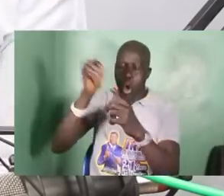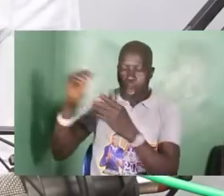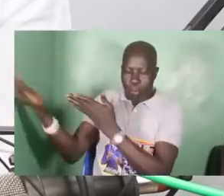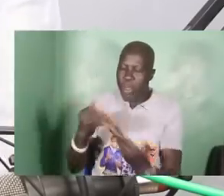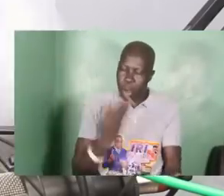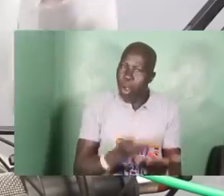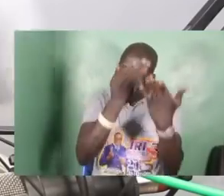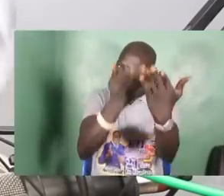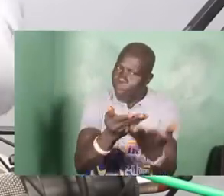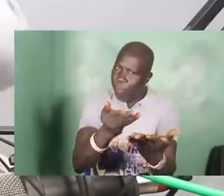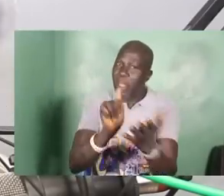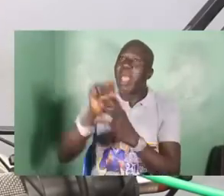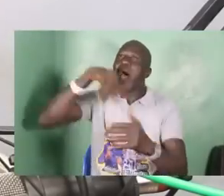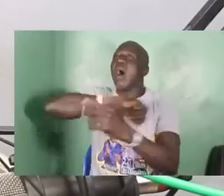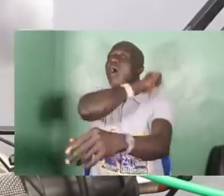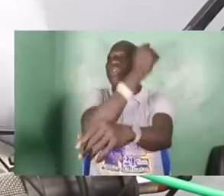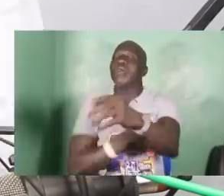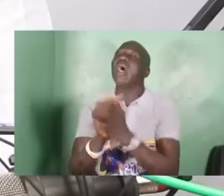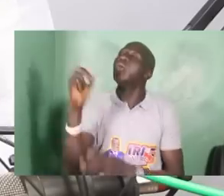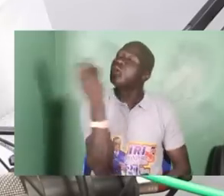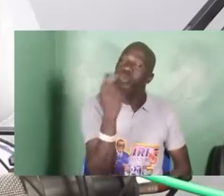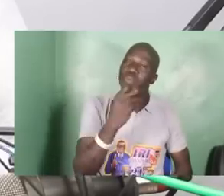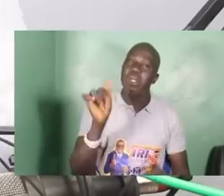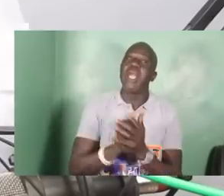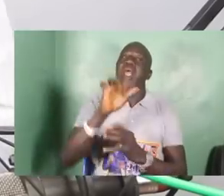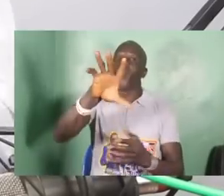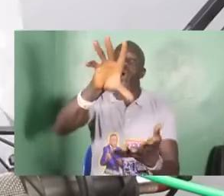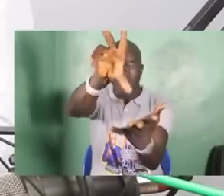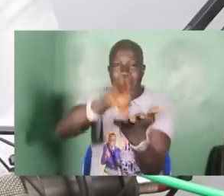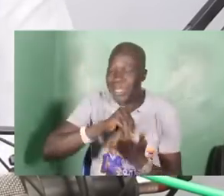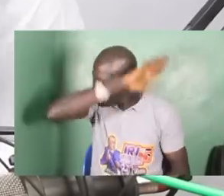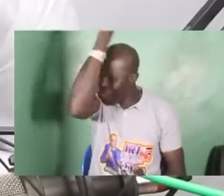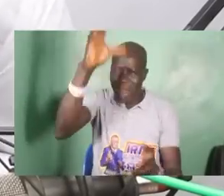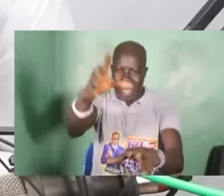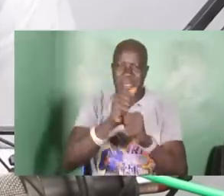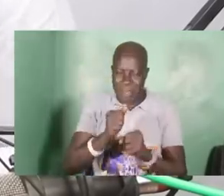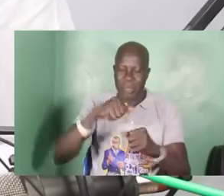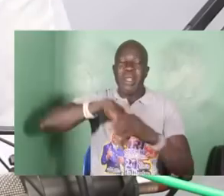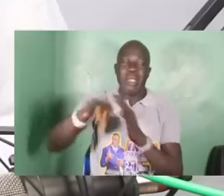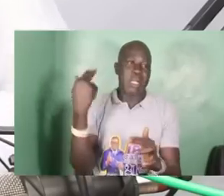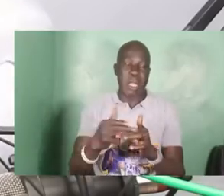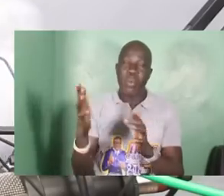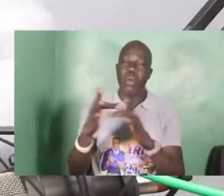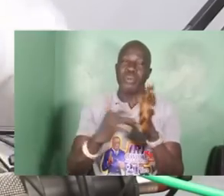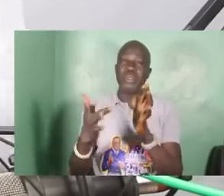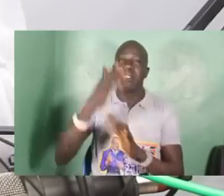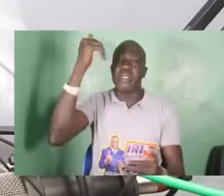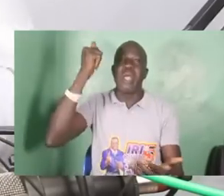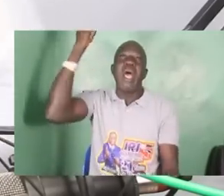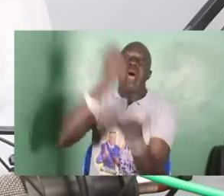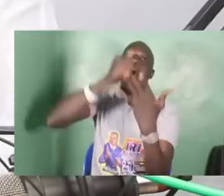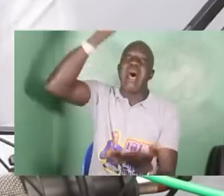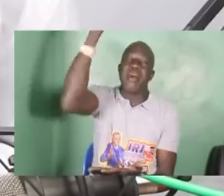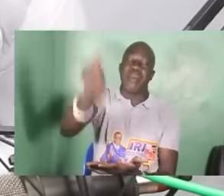phone and record. Oh, you send me your song. I let it go, buddy. In the name of Jesus. Oh,